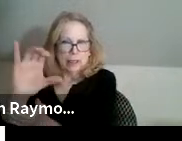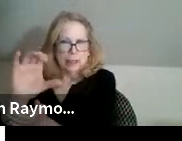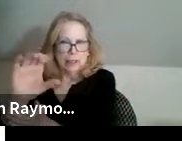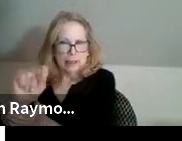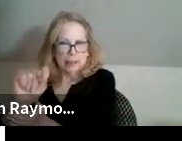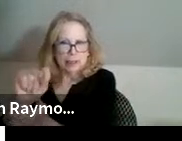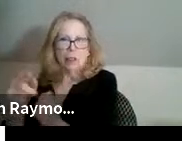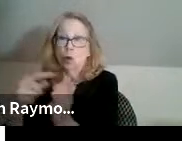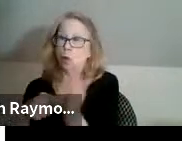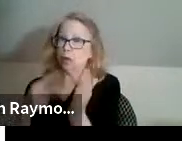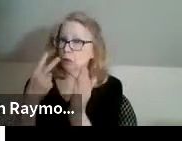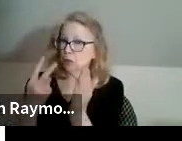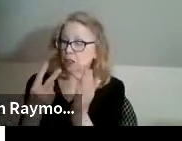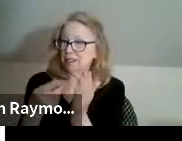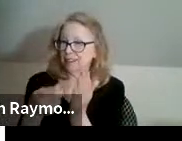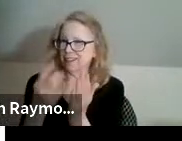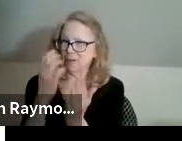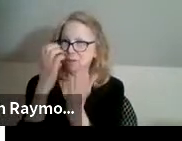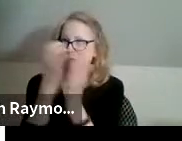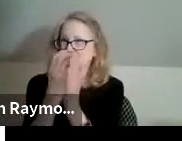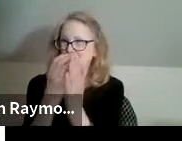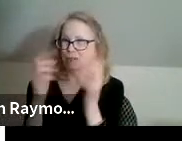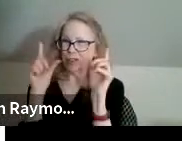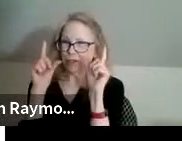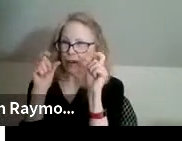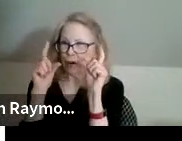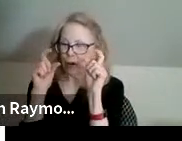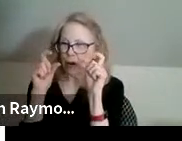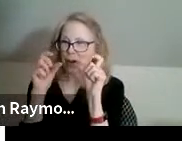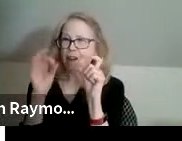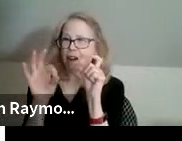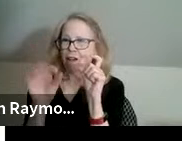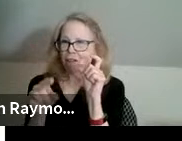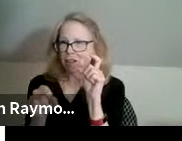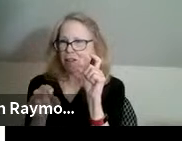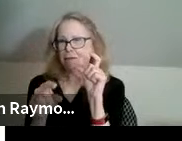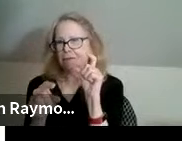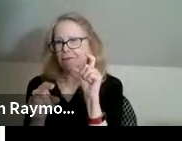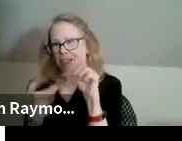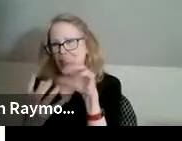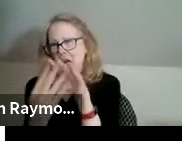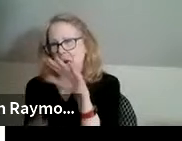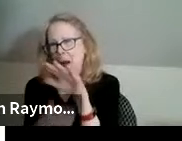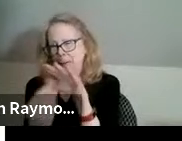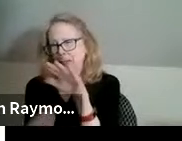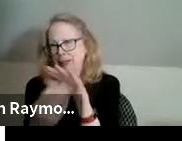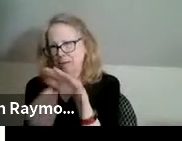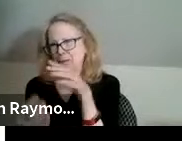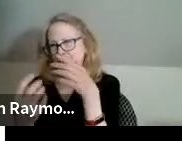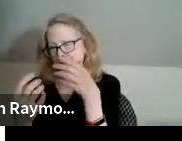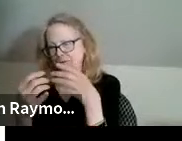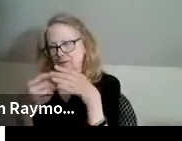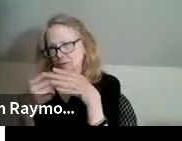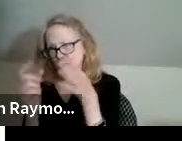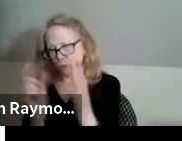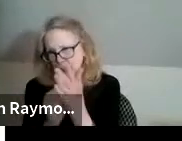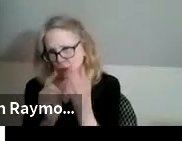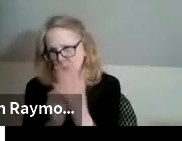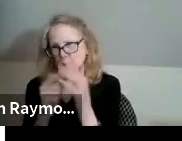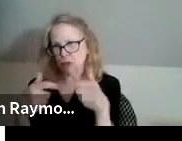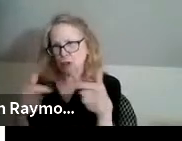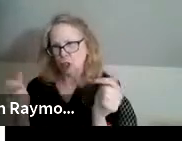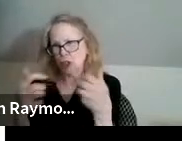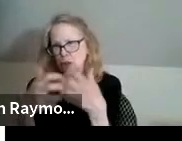you see on the slide is a photograph or picture of a copier, printer, faxer, very large